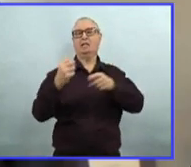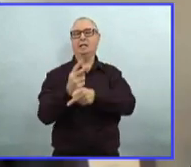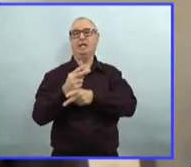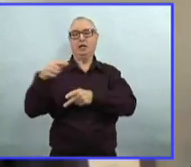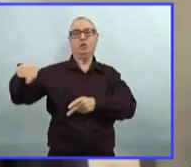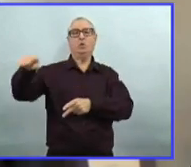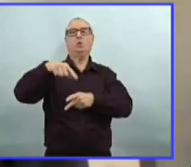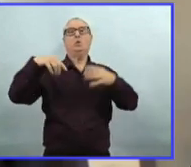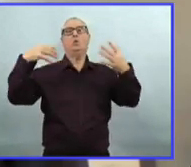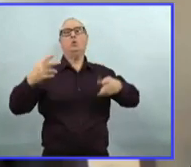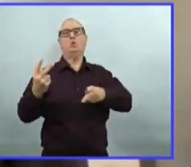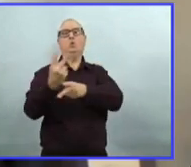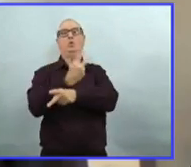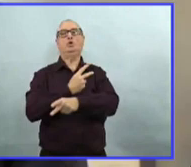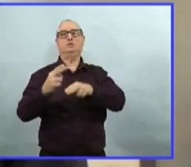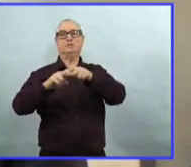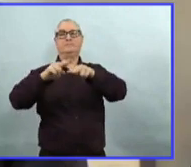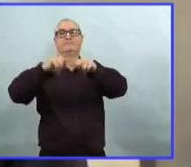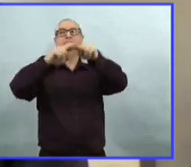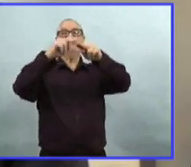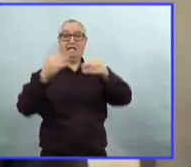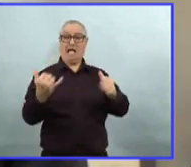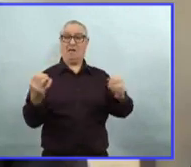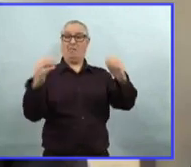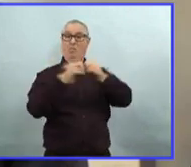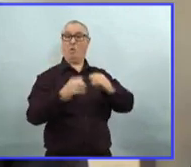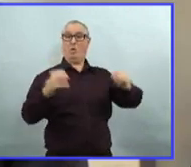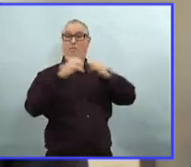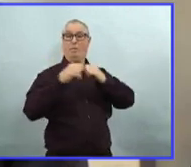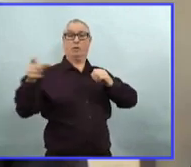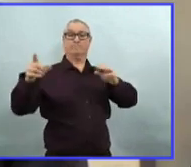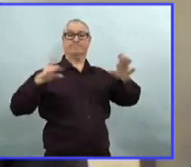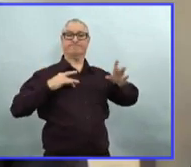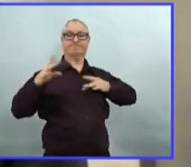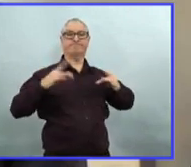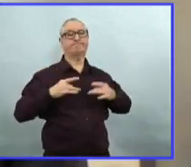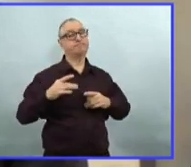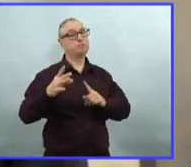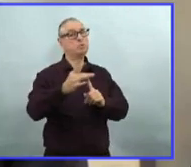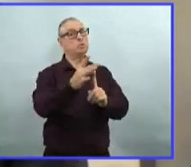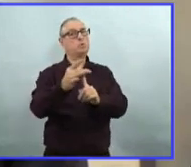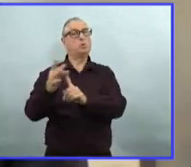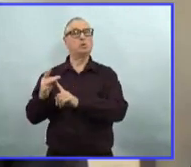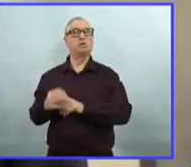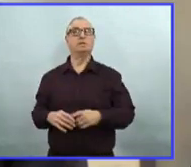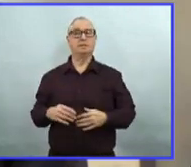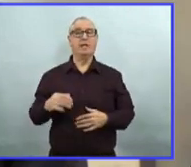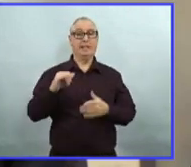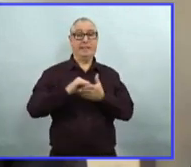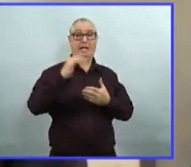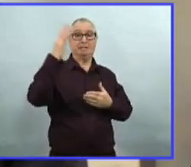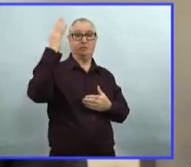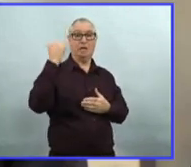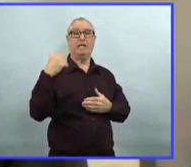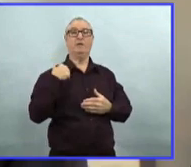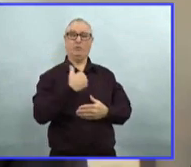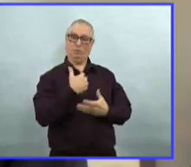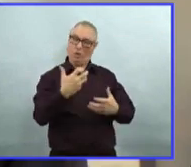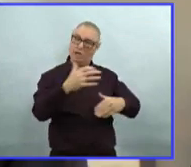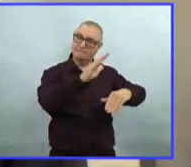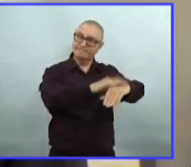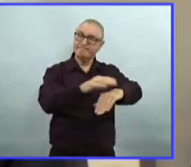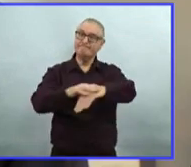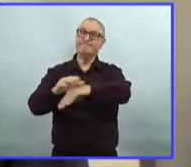that challenge. It is why we've put in more measures. It's why we're asking